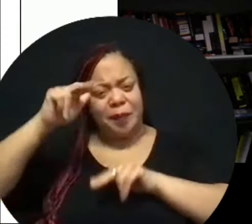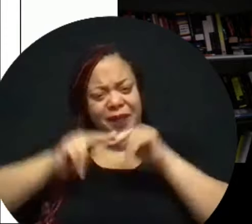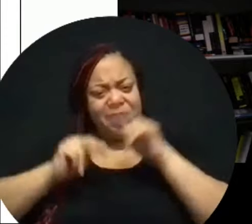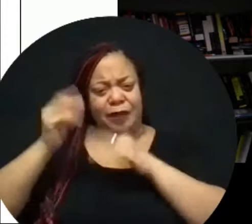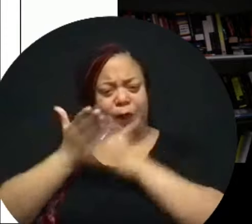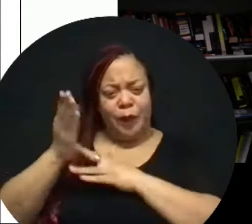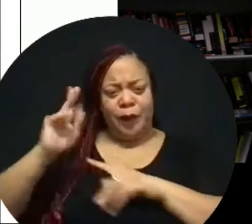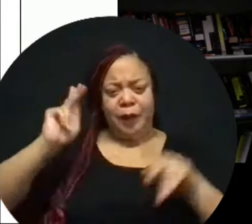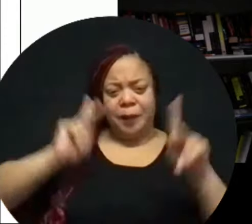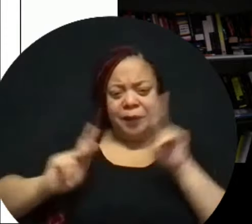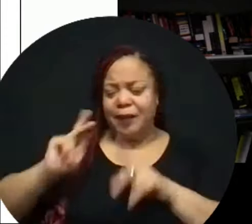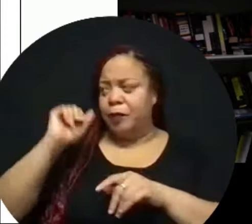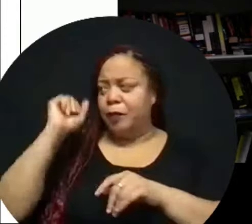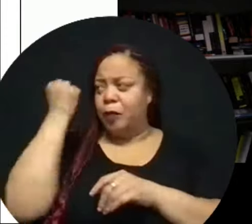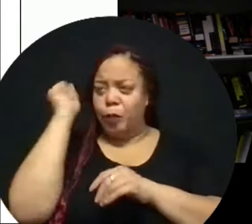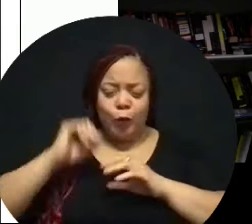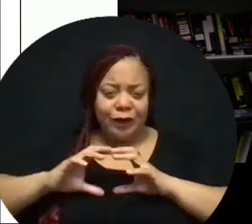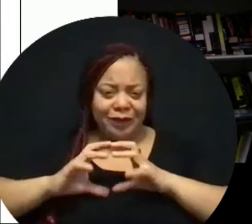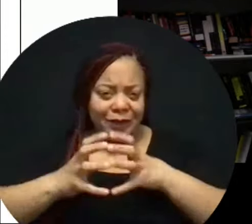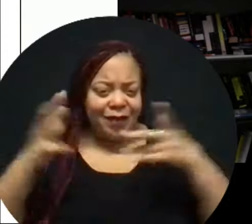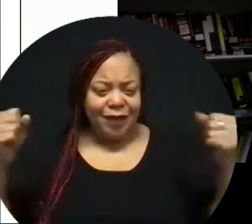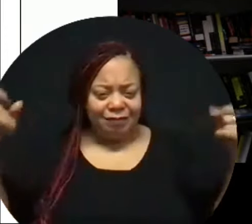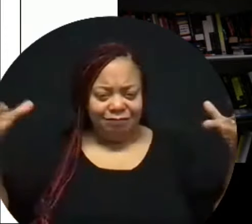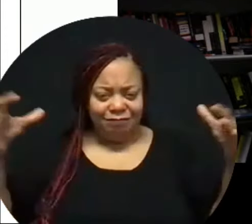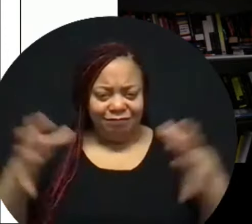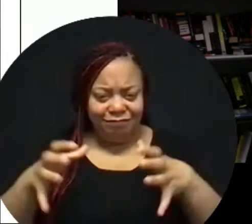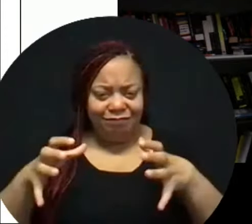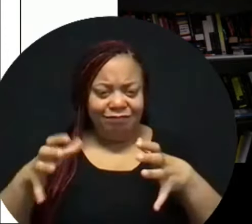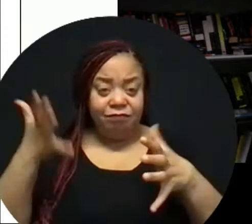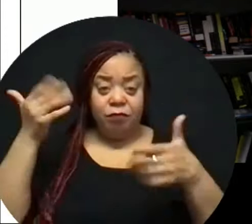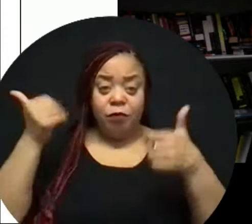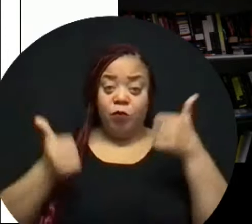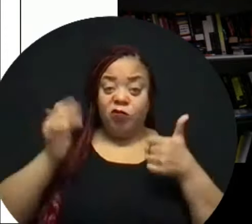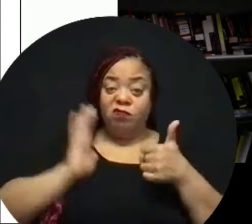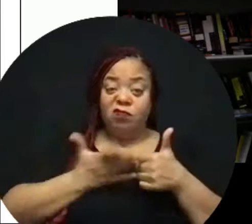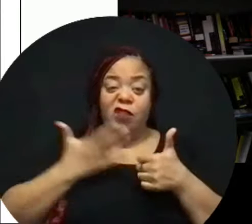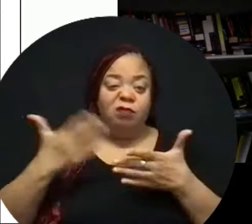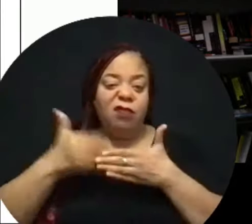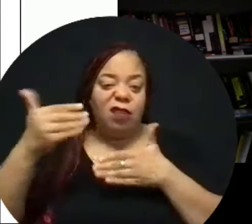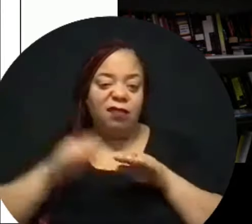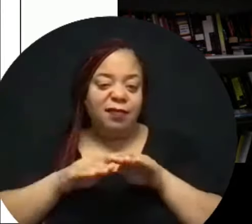Cooperation Jackson has been involved in to try to build new systems.